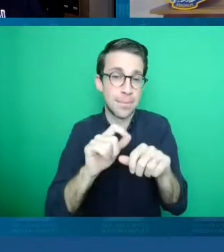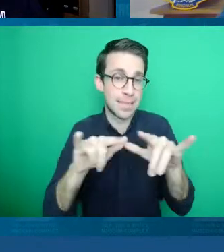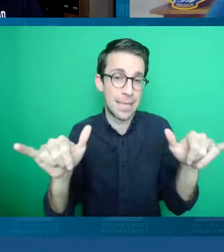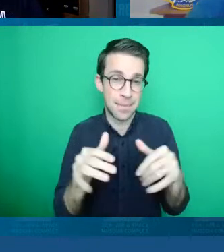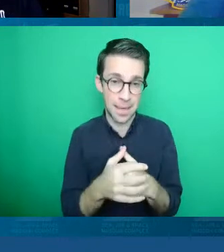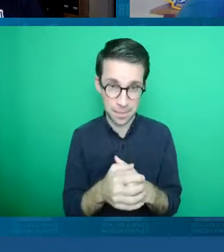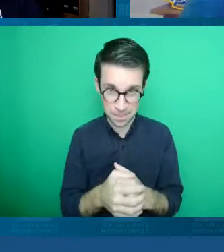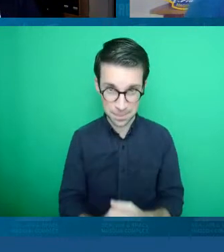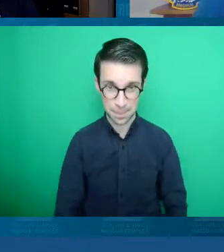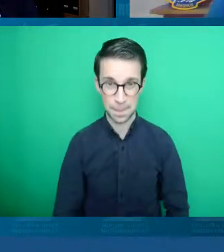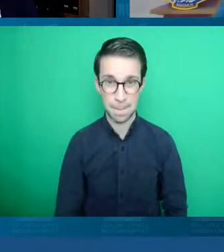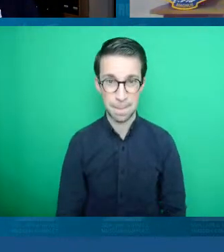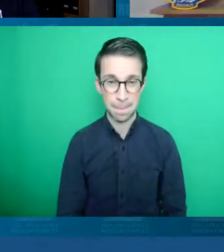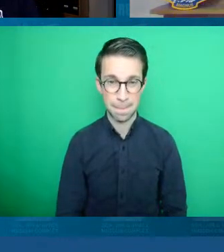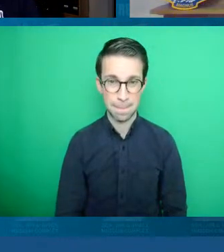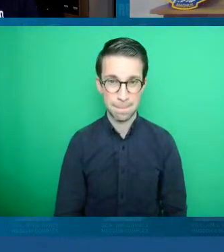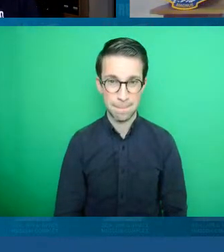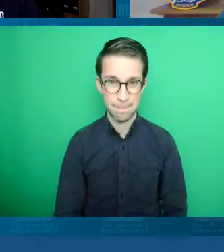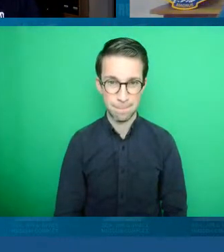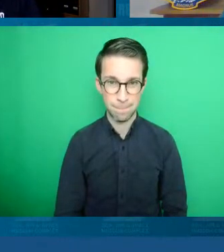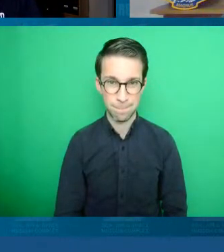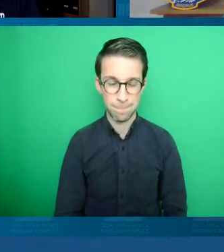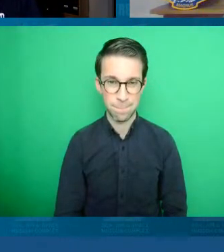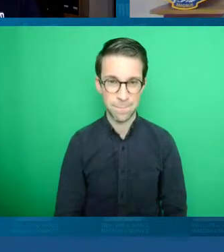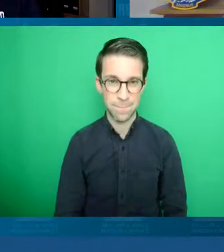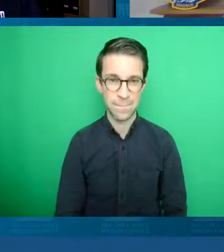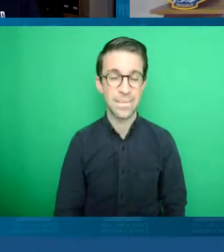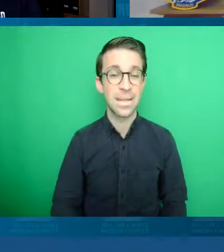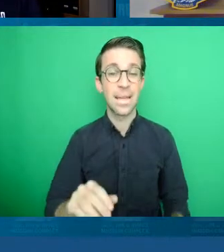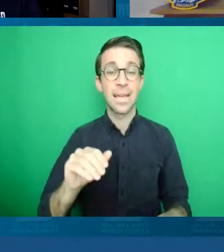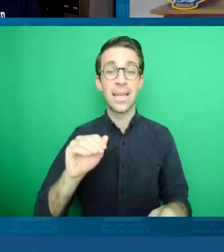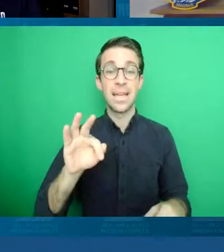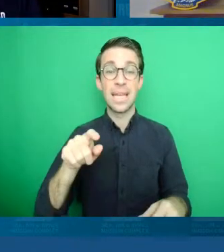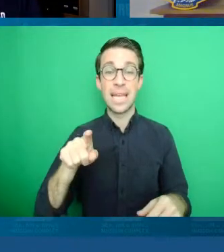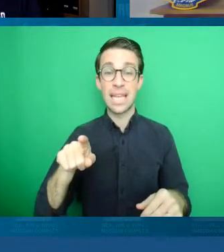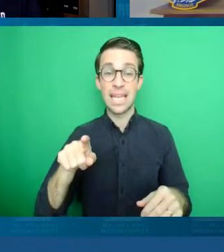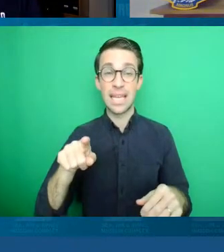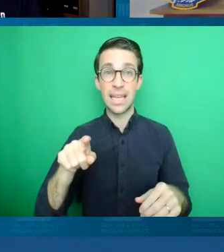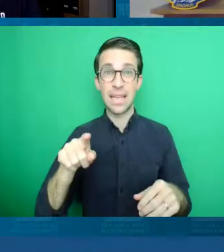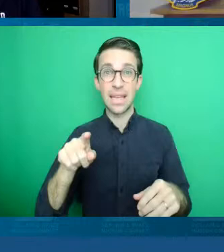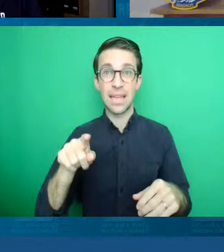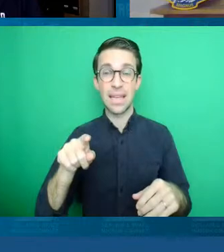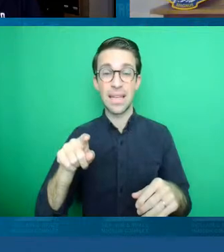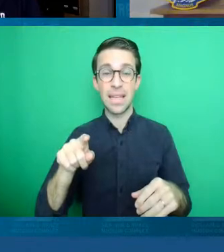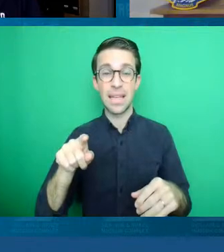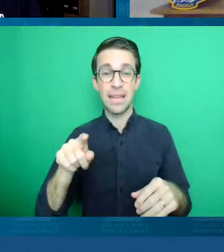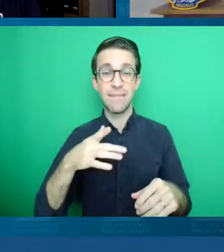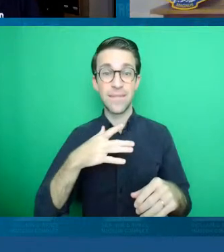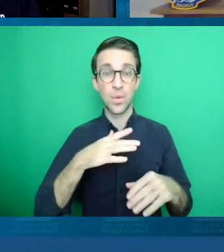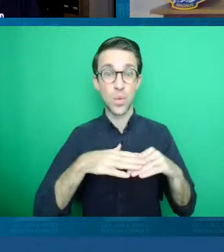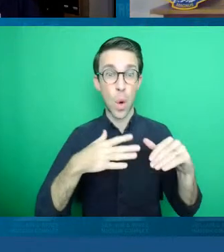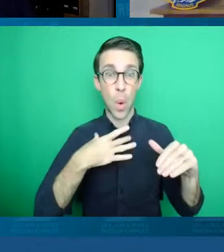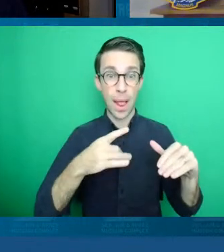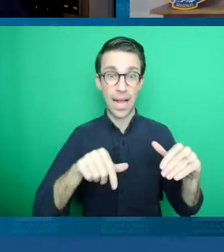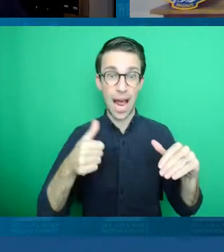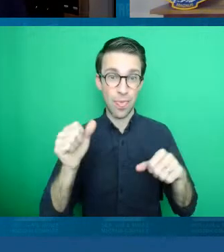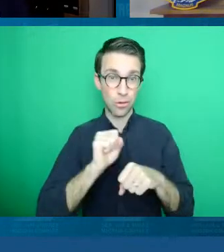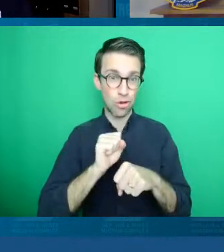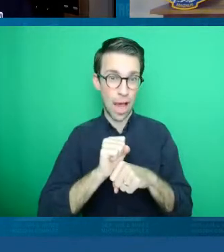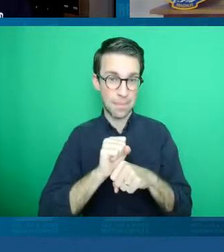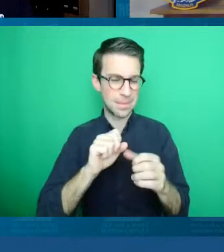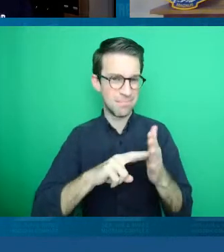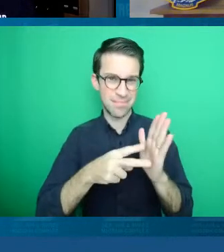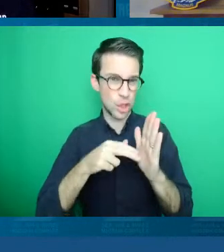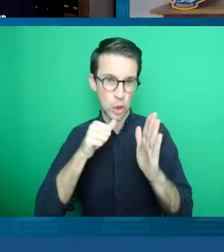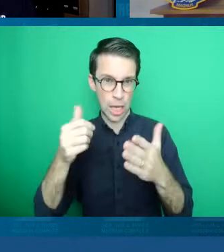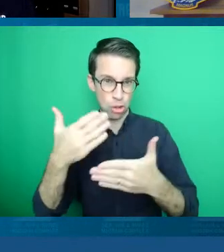think if you don't like what you do when you're not flying in space, you won't enjoy being an astronaut. So I still get the opportunity